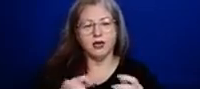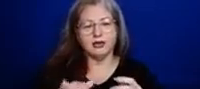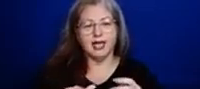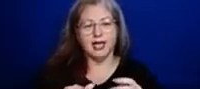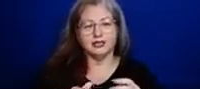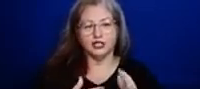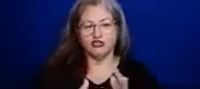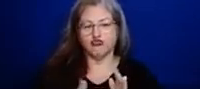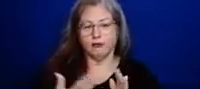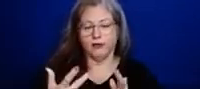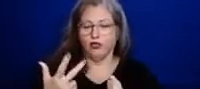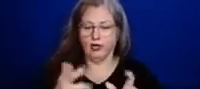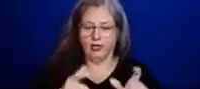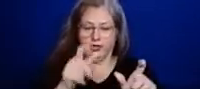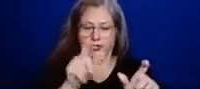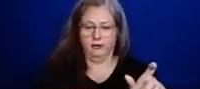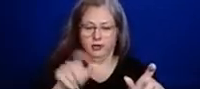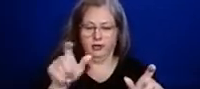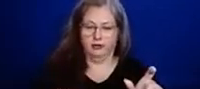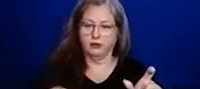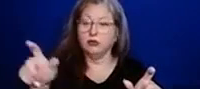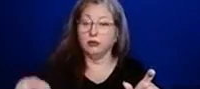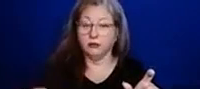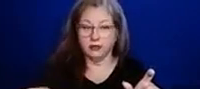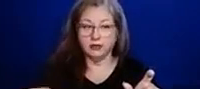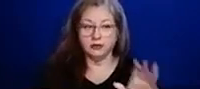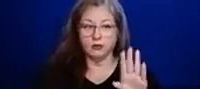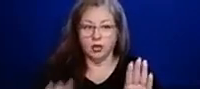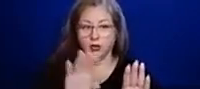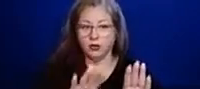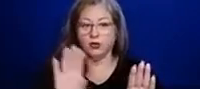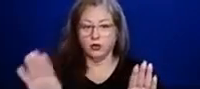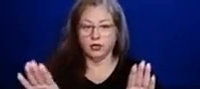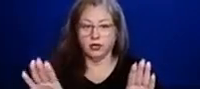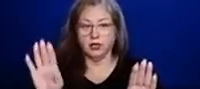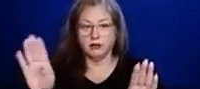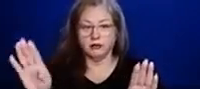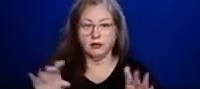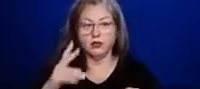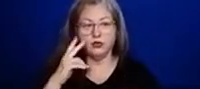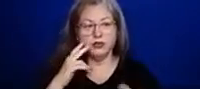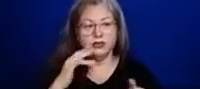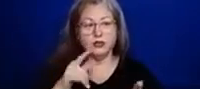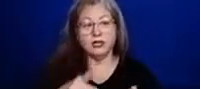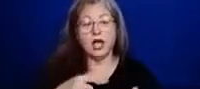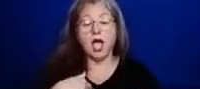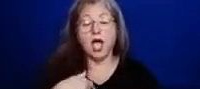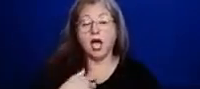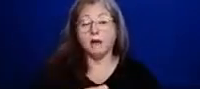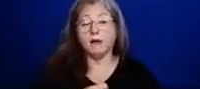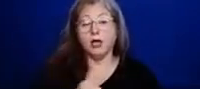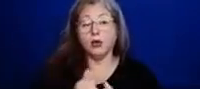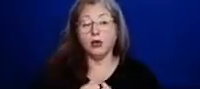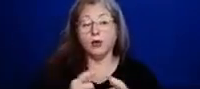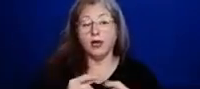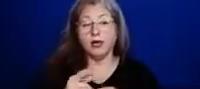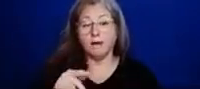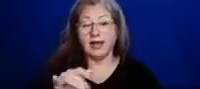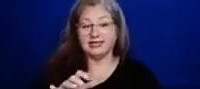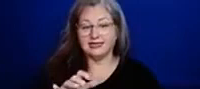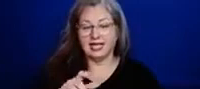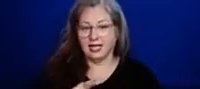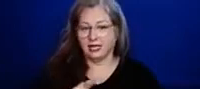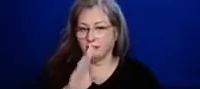triptych, it's three pieces. So this is the other one. And you know how the, so this was made with this plastic